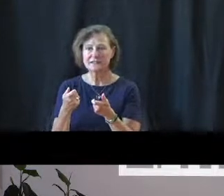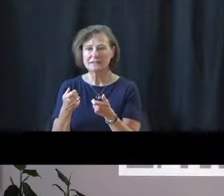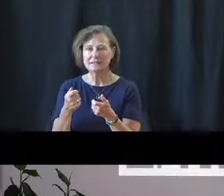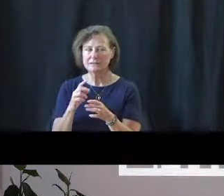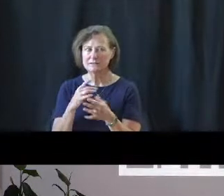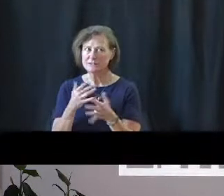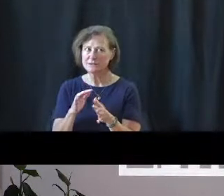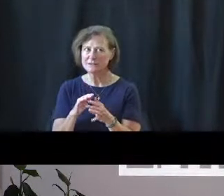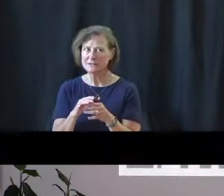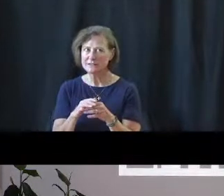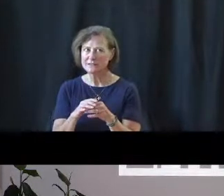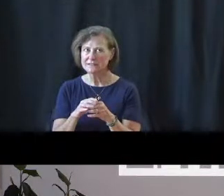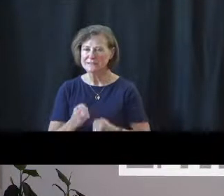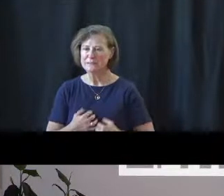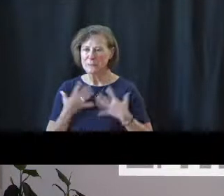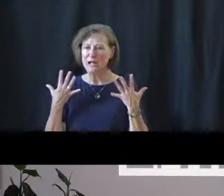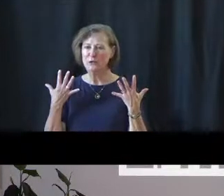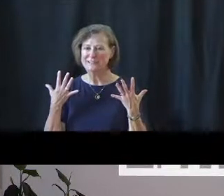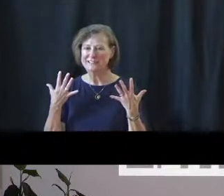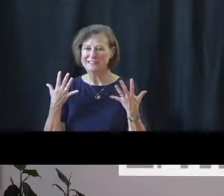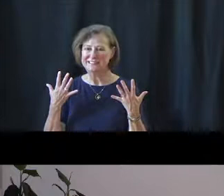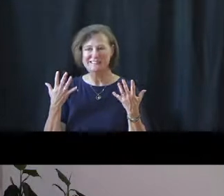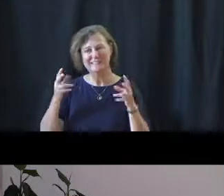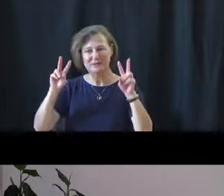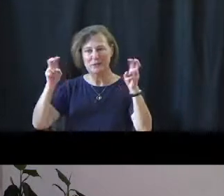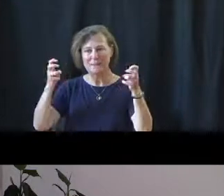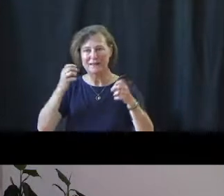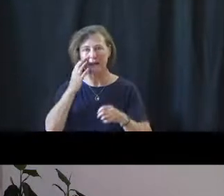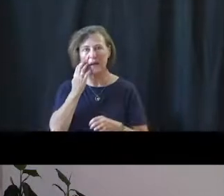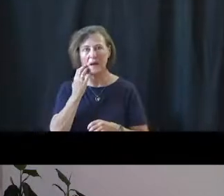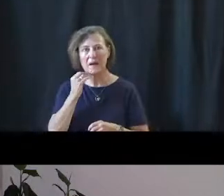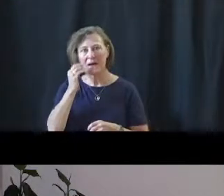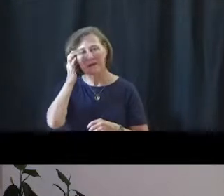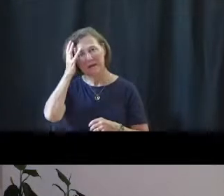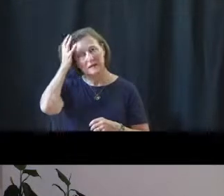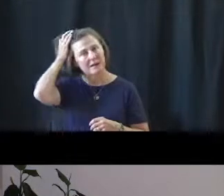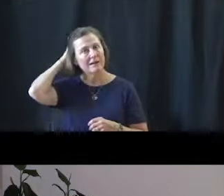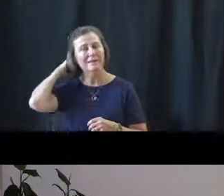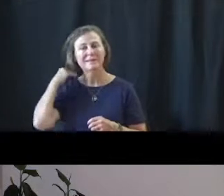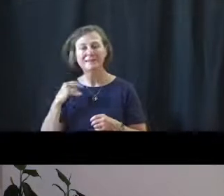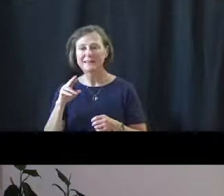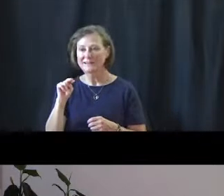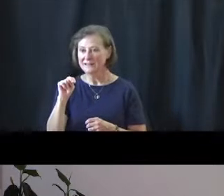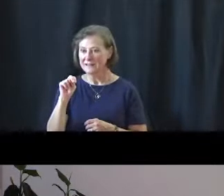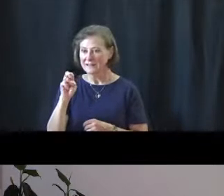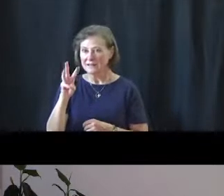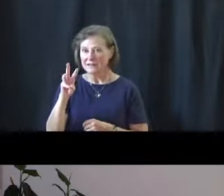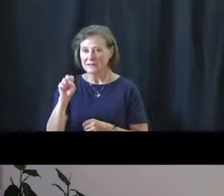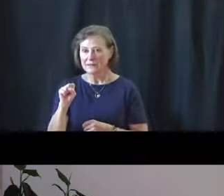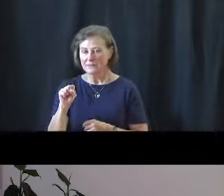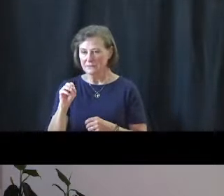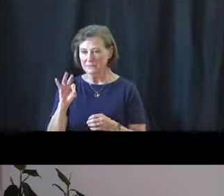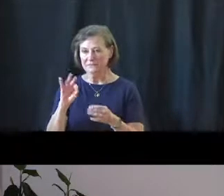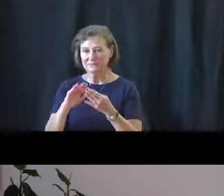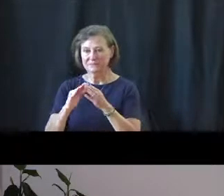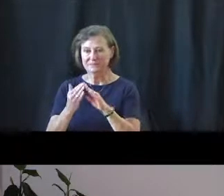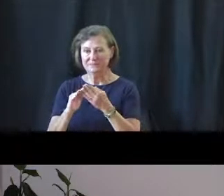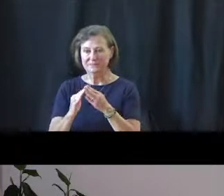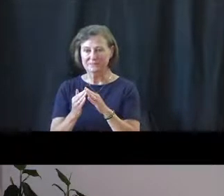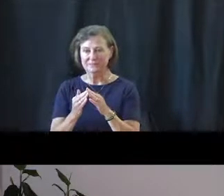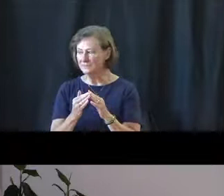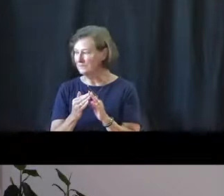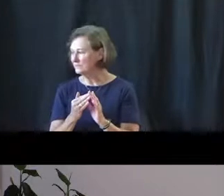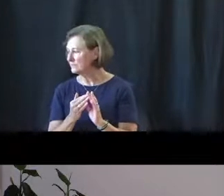evocative, inspiring topics. And then news of the community. The reminder,